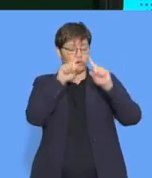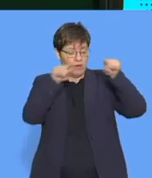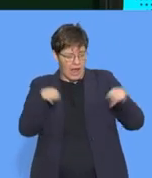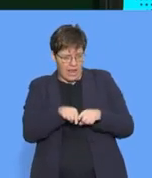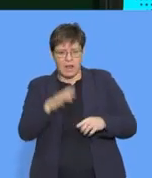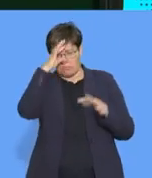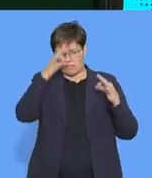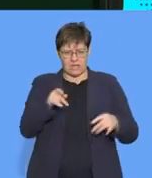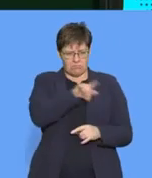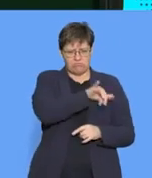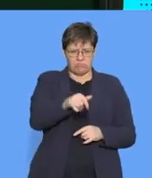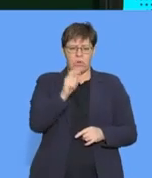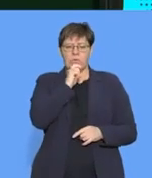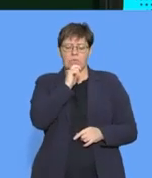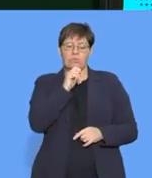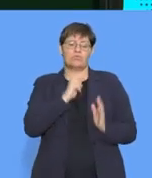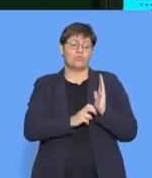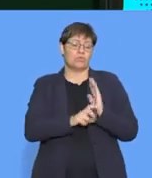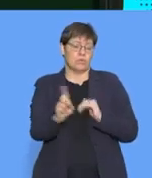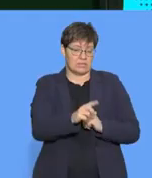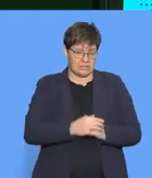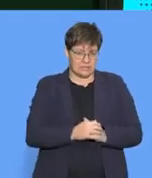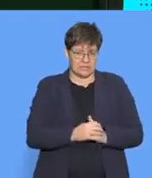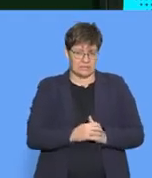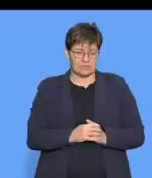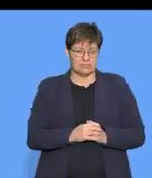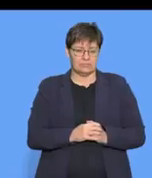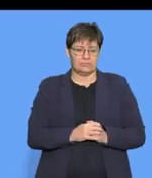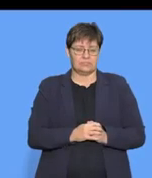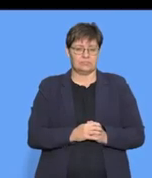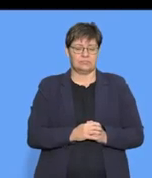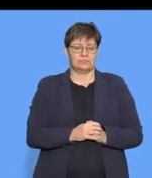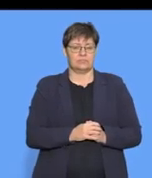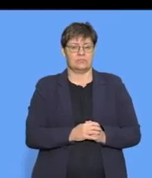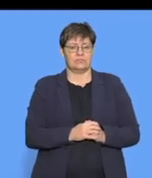and decide which rule to use. So let's go and do that.